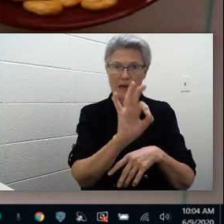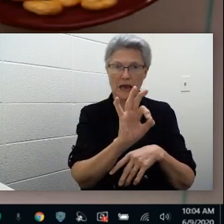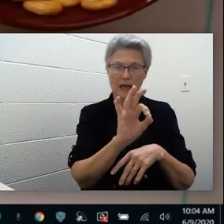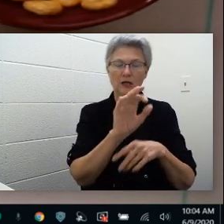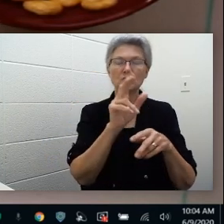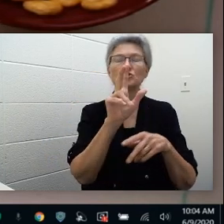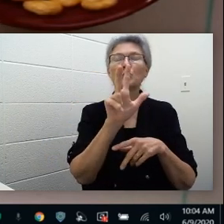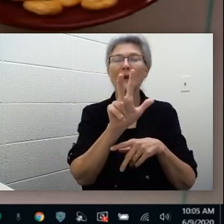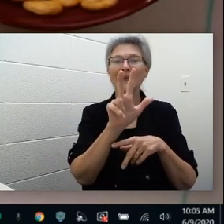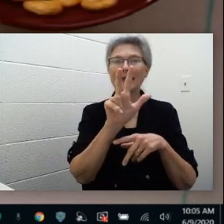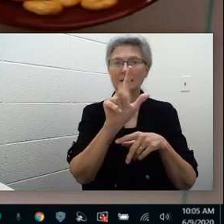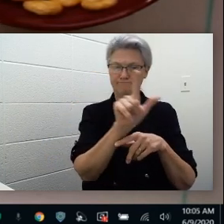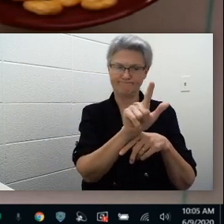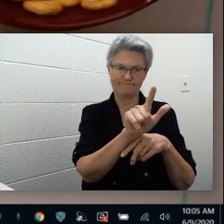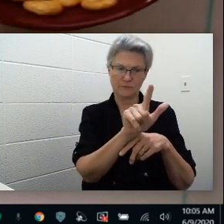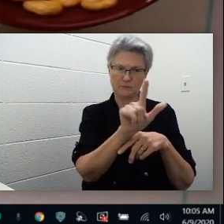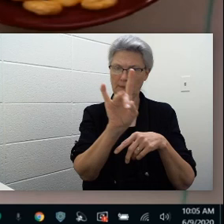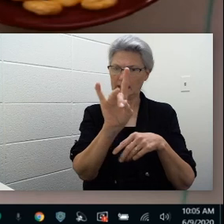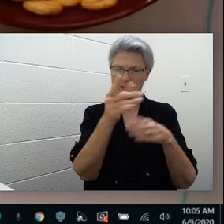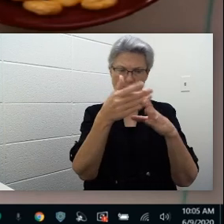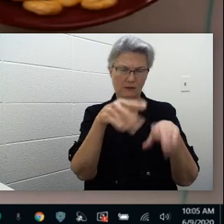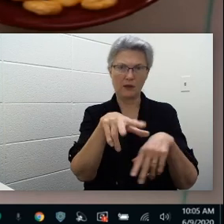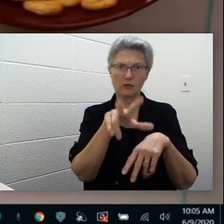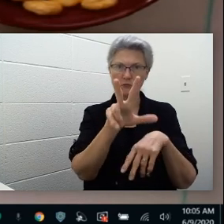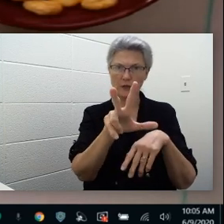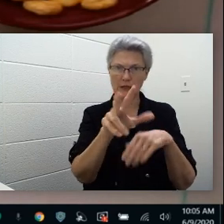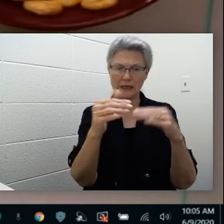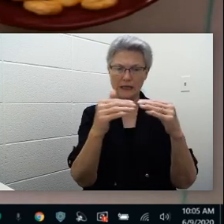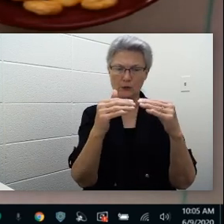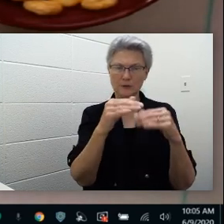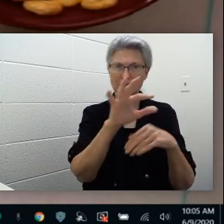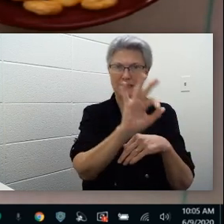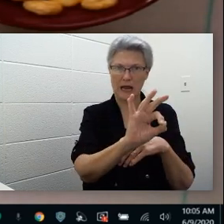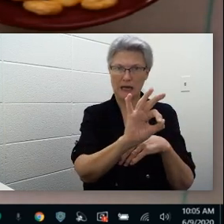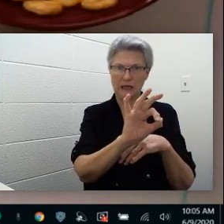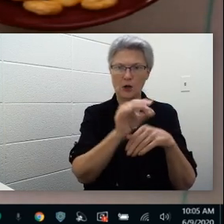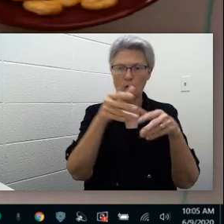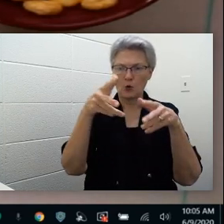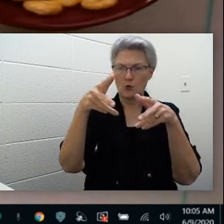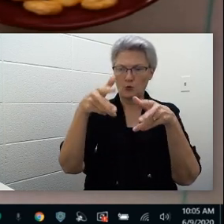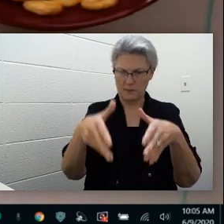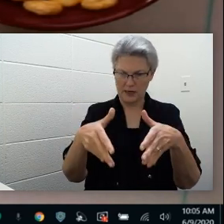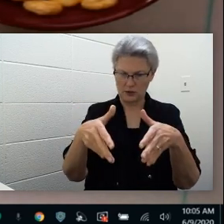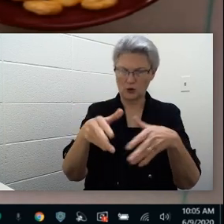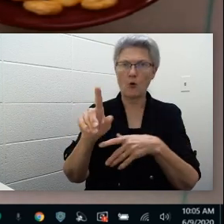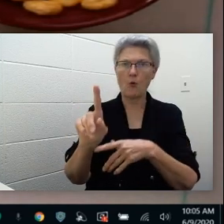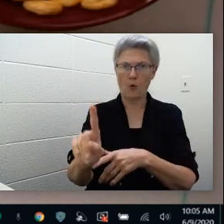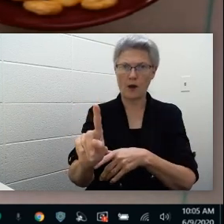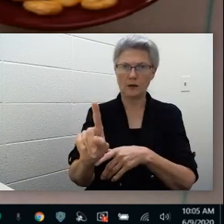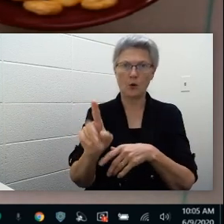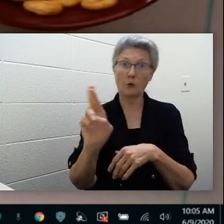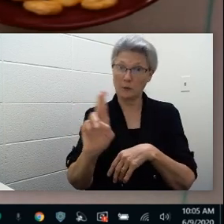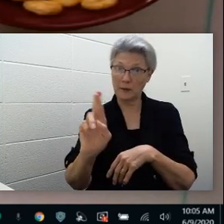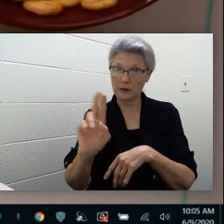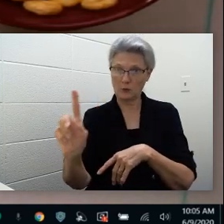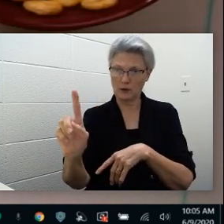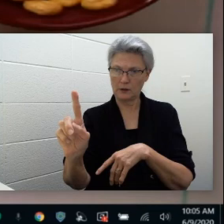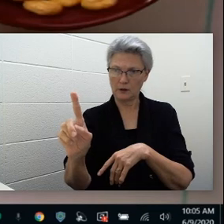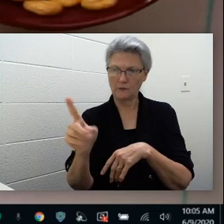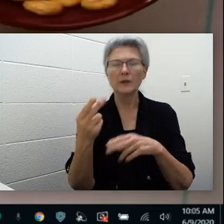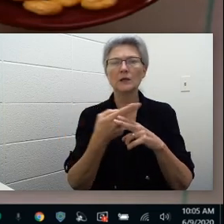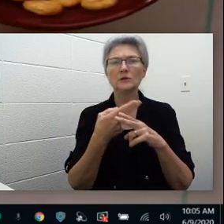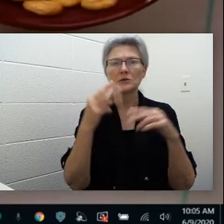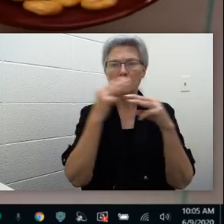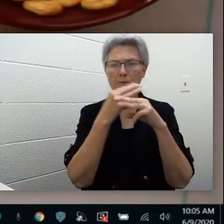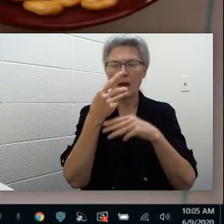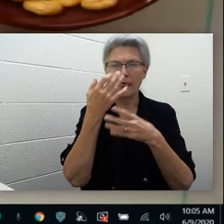28 divided by 3 is 9 remainder 1. And you know, if we use our math facts, that makes a lot of sense because we